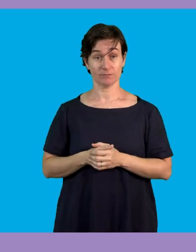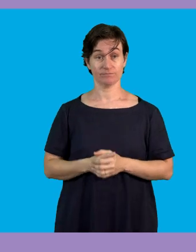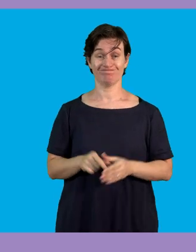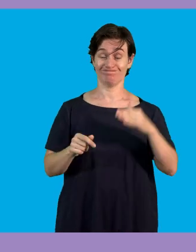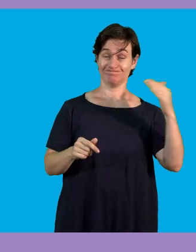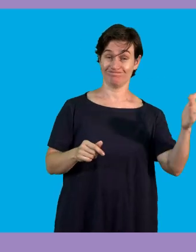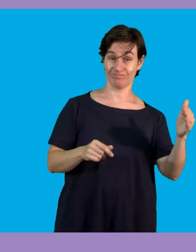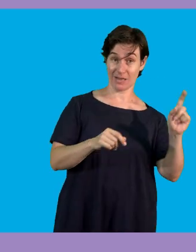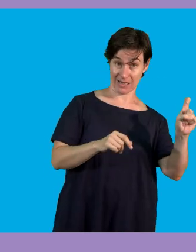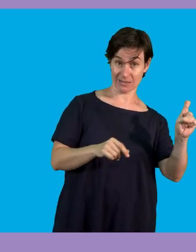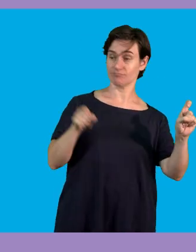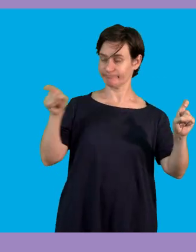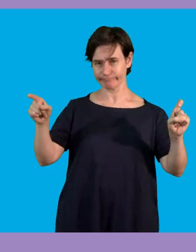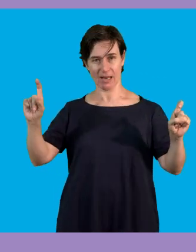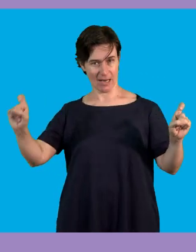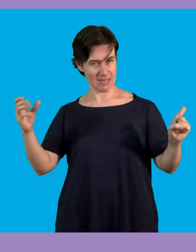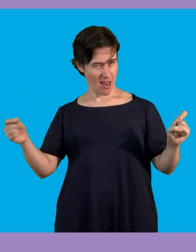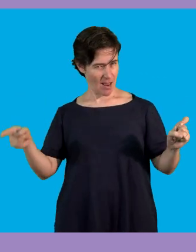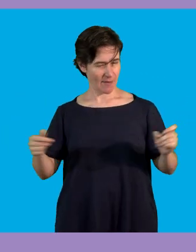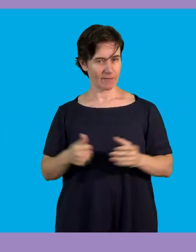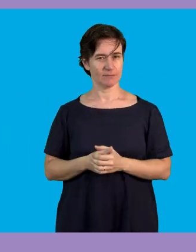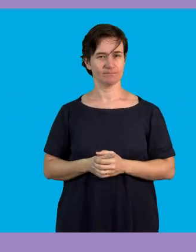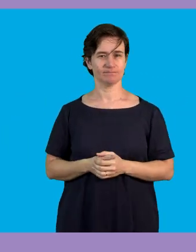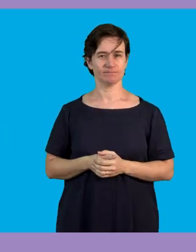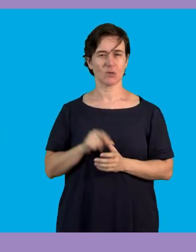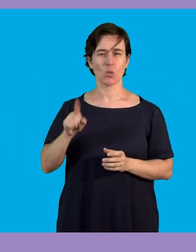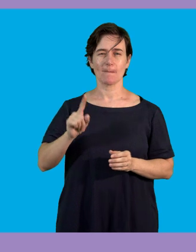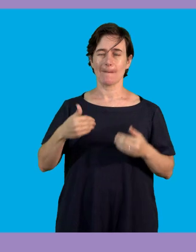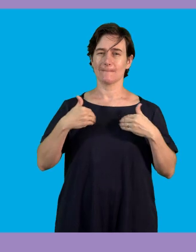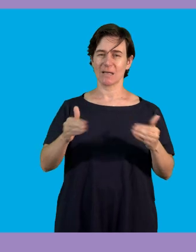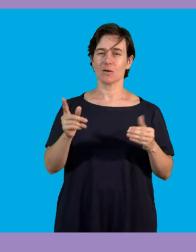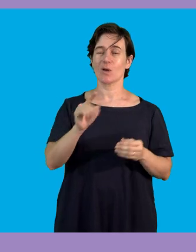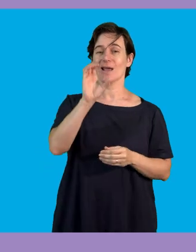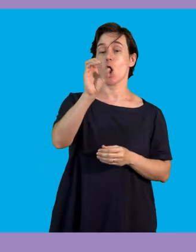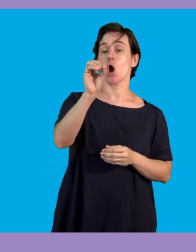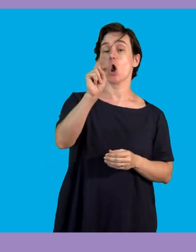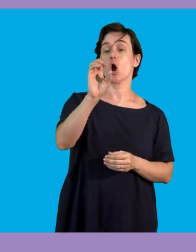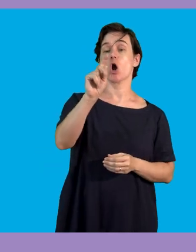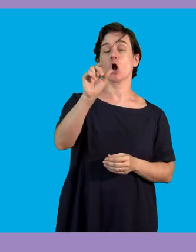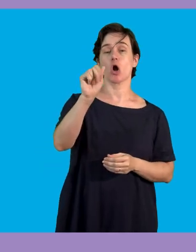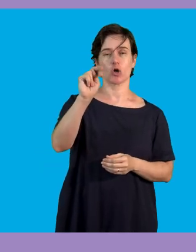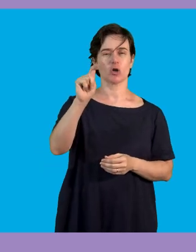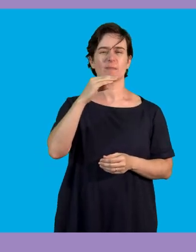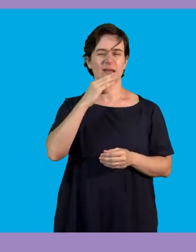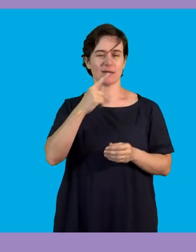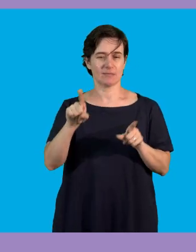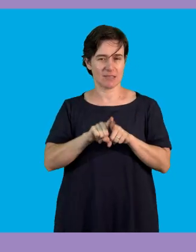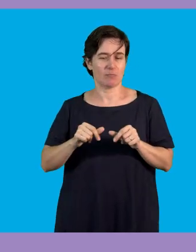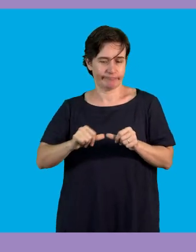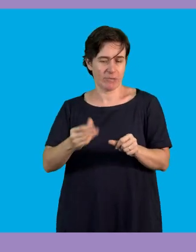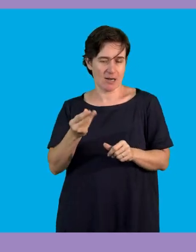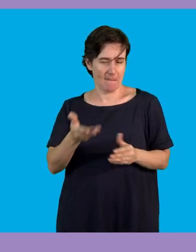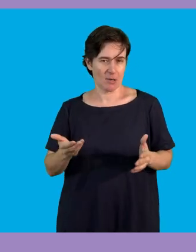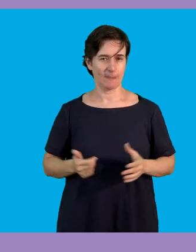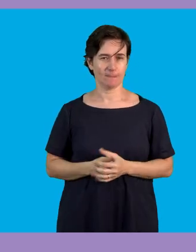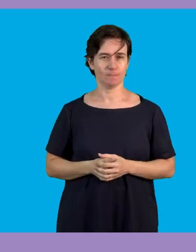we have x on the left and x on the right. And so we start with the constant terms.